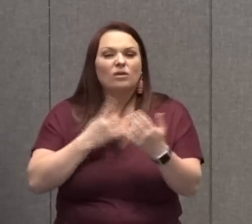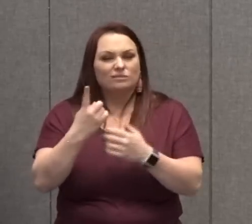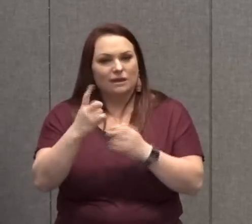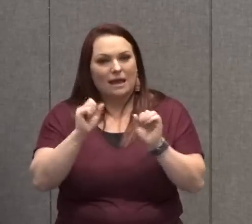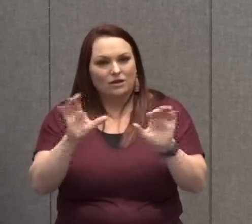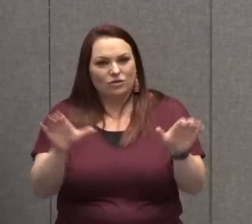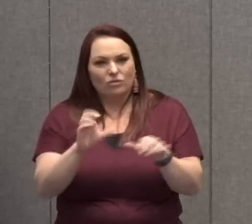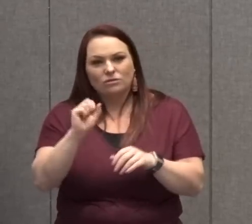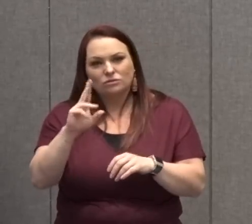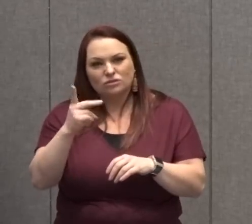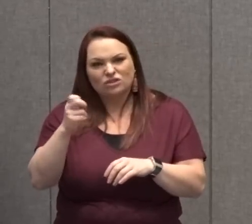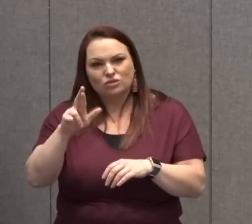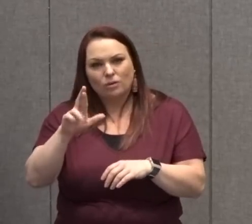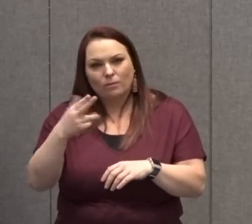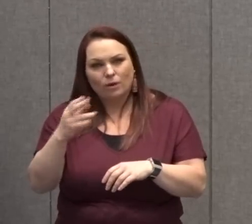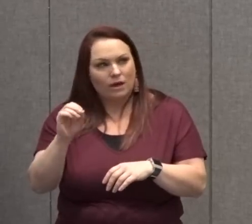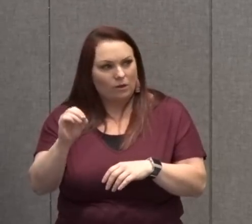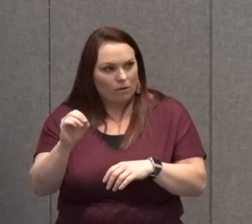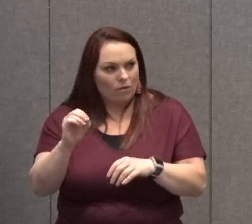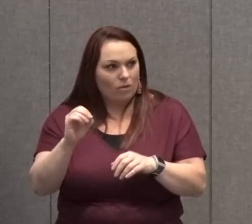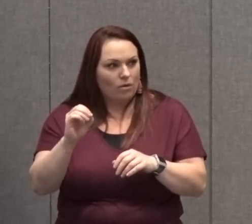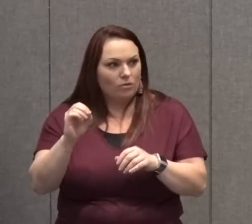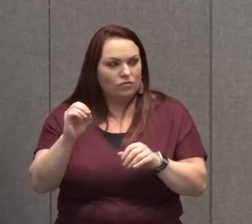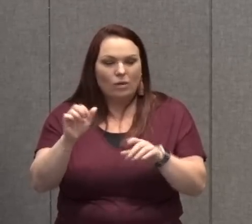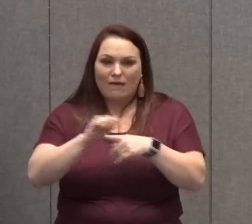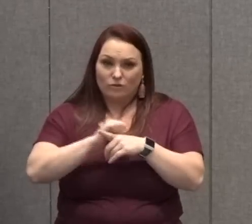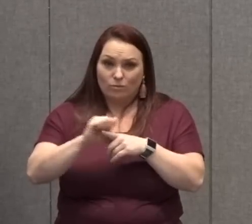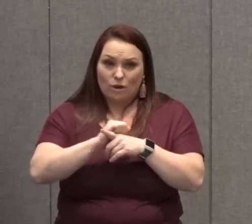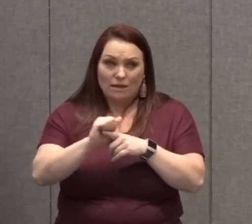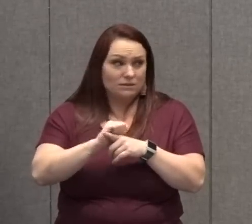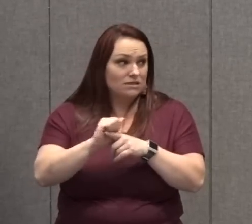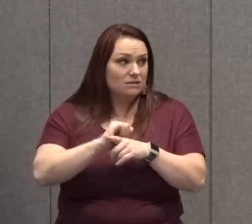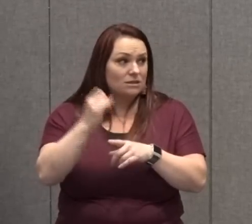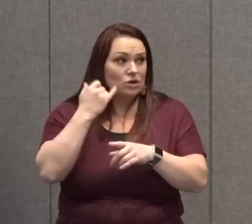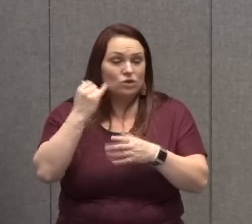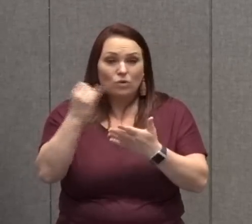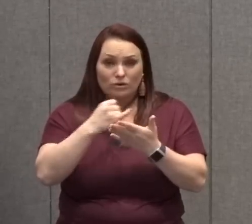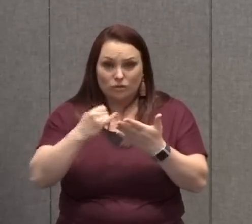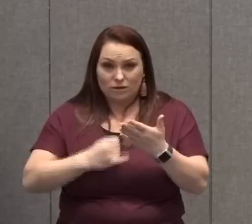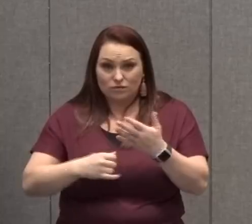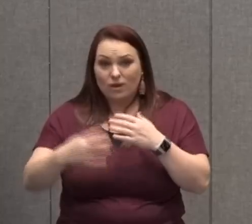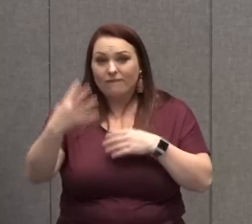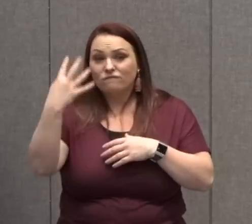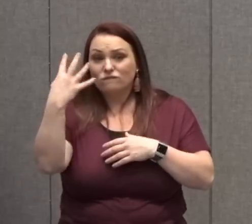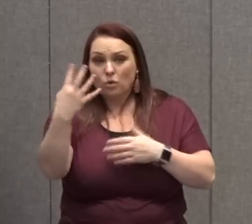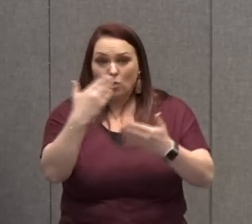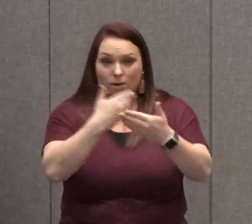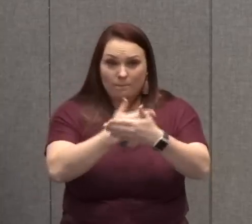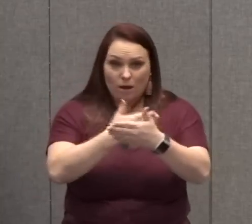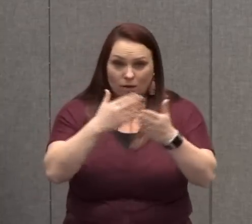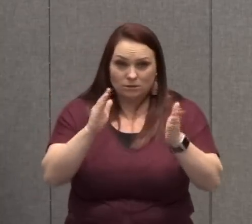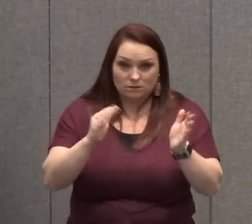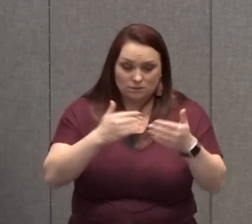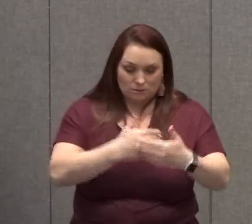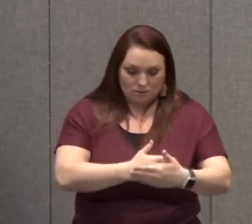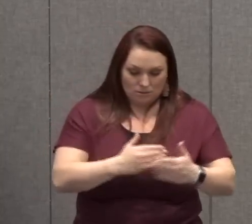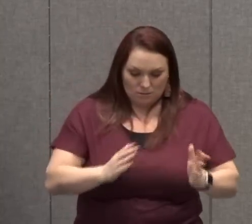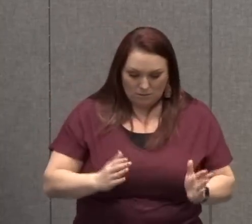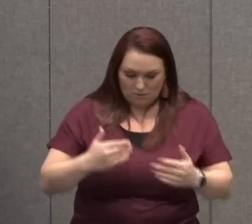we could do superhero practice your drawing so when I drew that into fourths I have four boxes and I could go